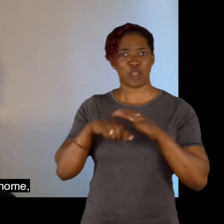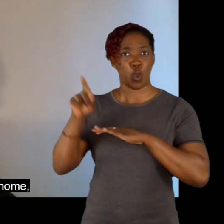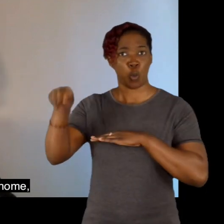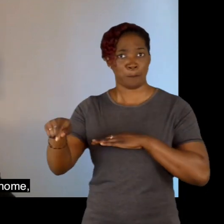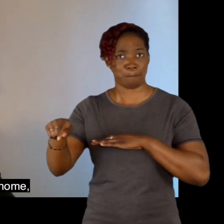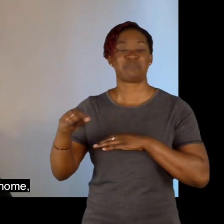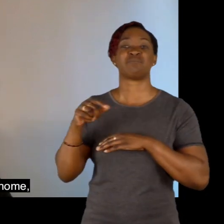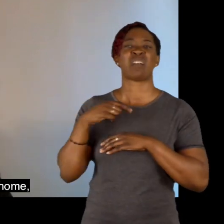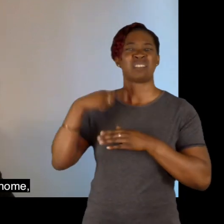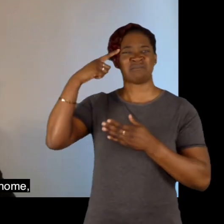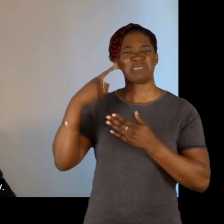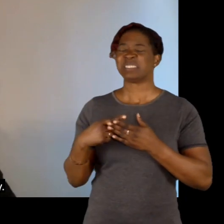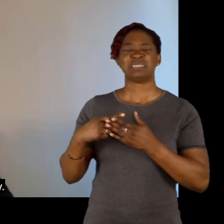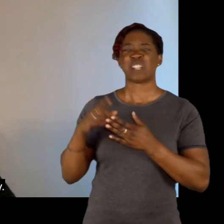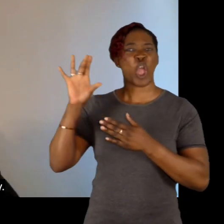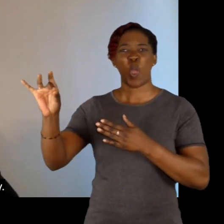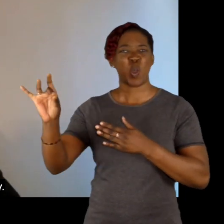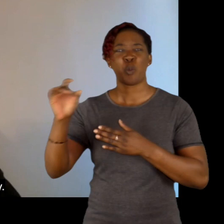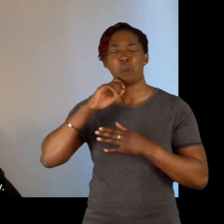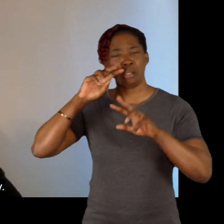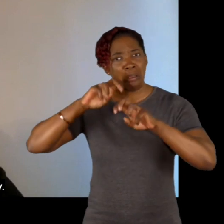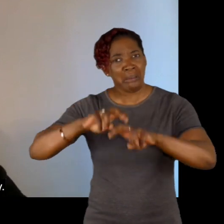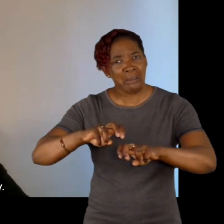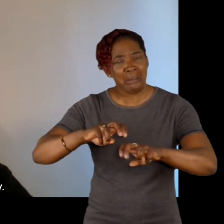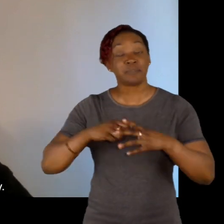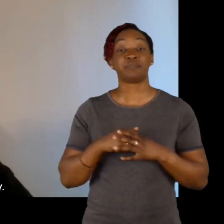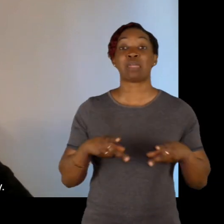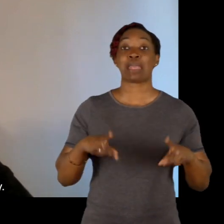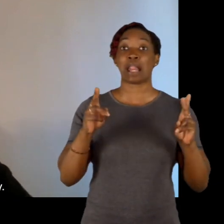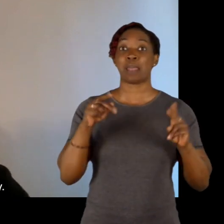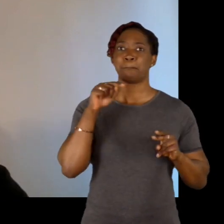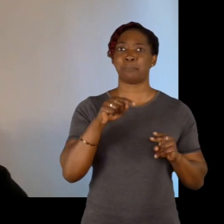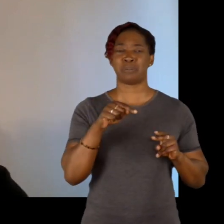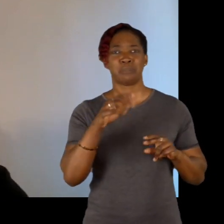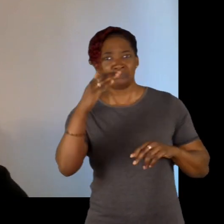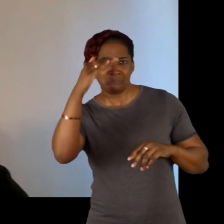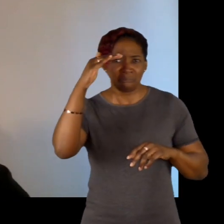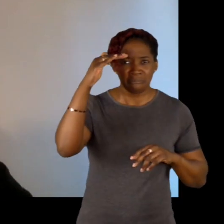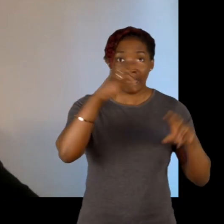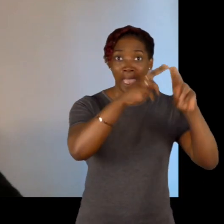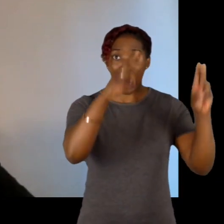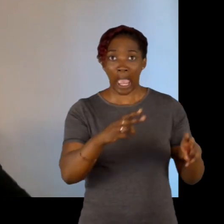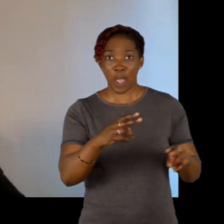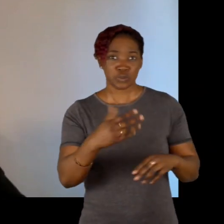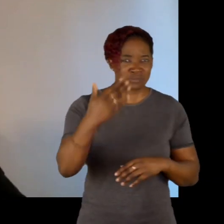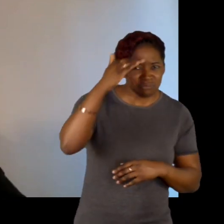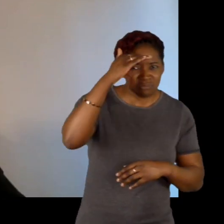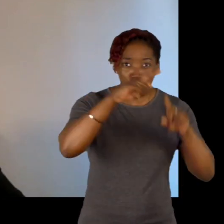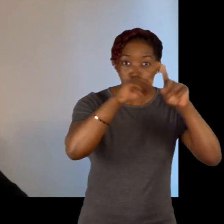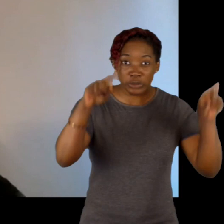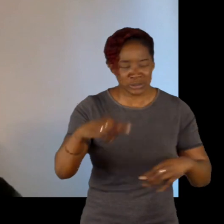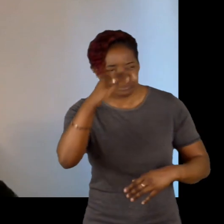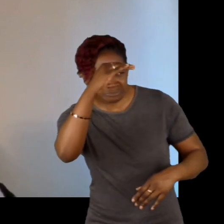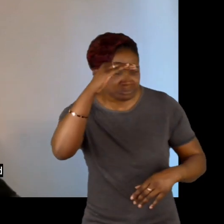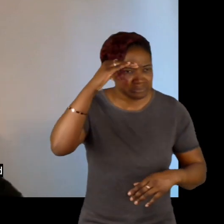he decides instead of going home, he's going to investigate, make sure everything's okay. So in the clip, he's approaching this house,